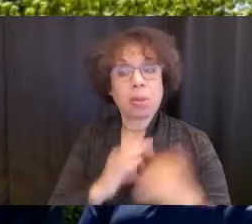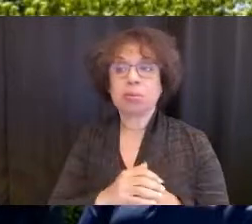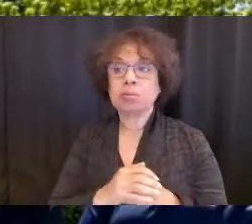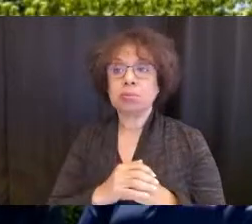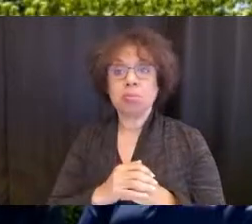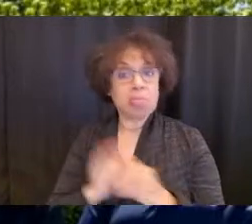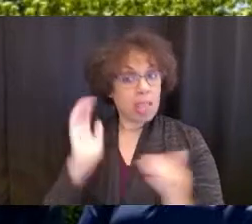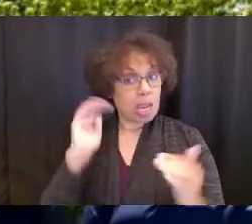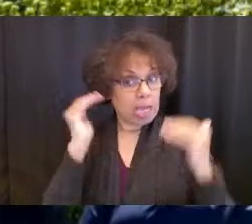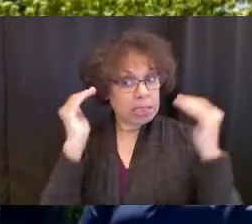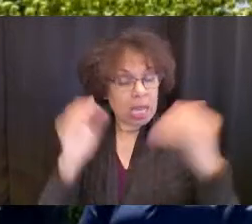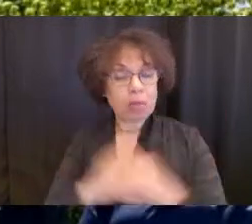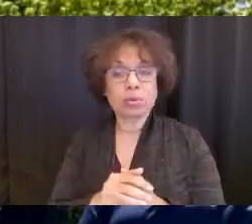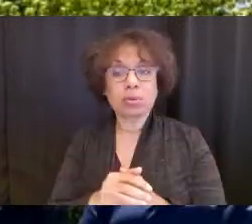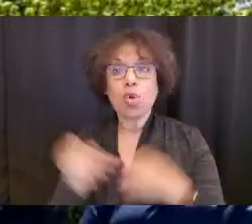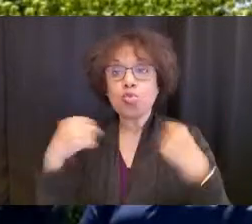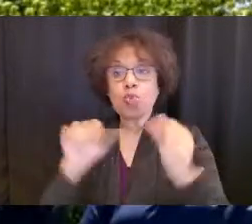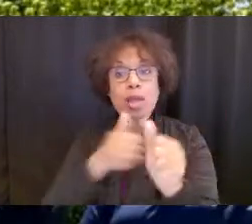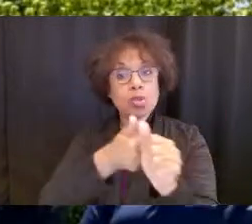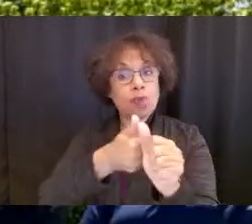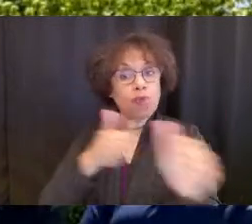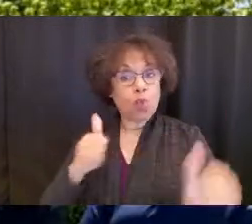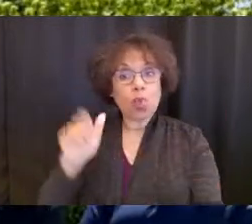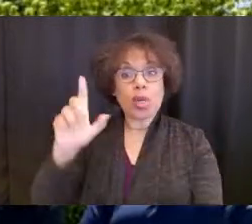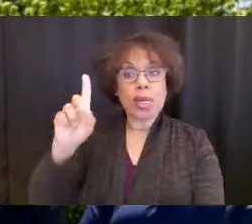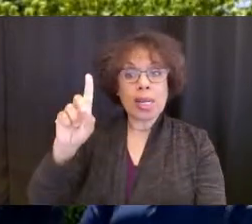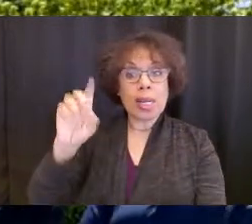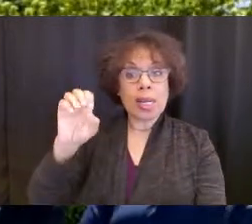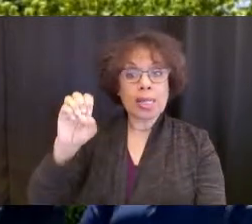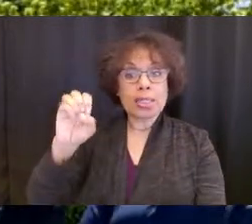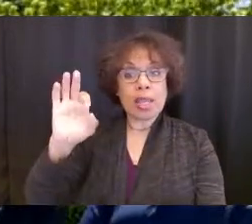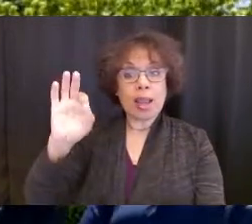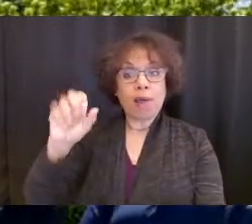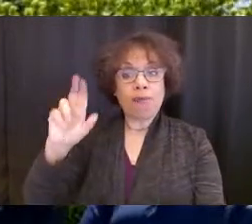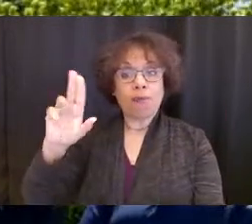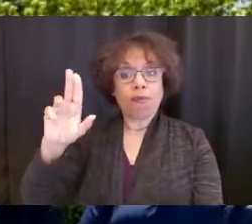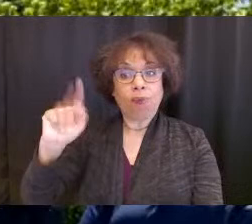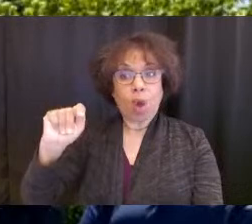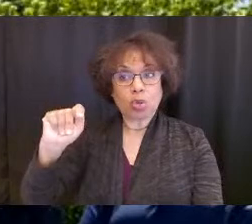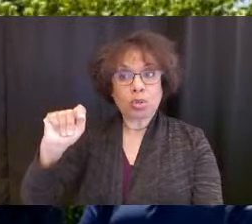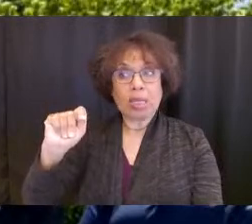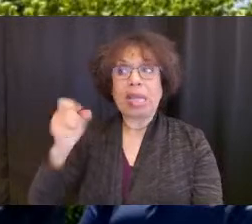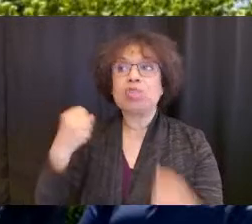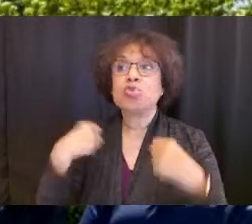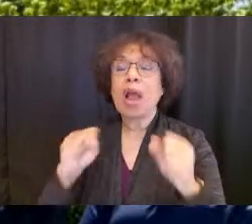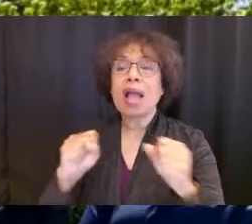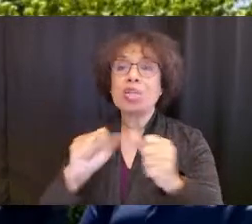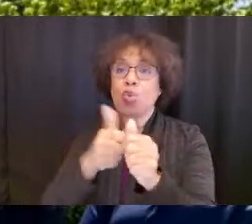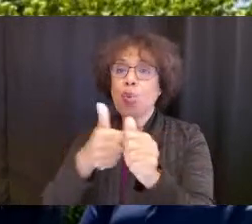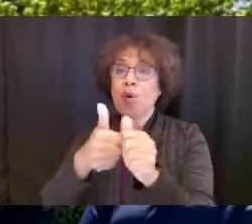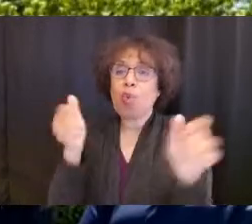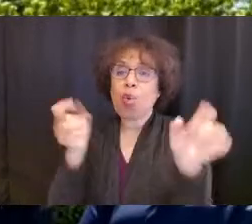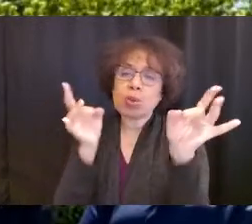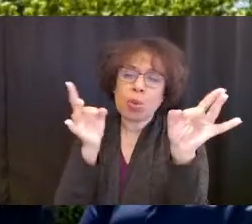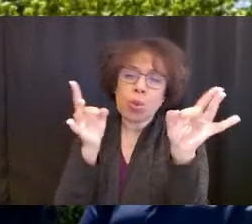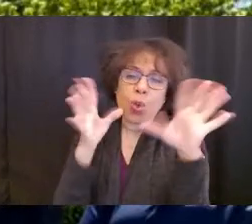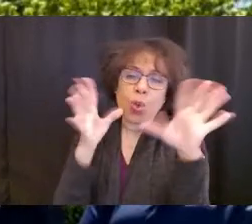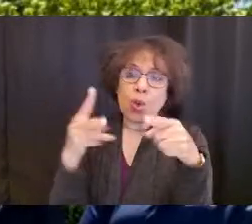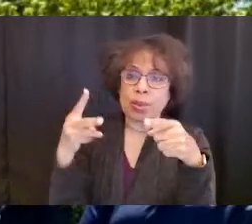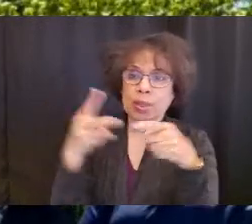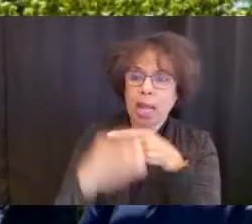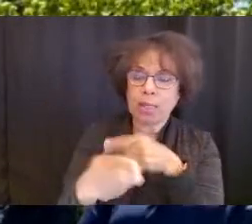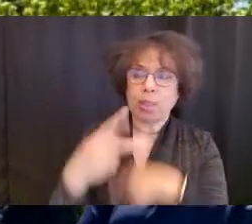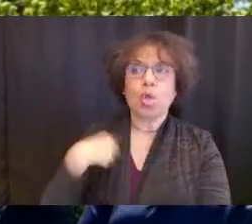are trying to avoid default and also avoid these catastrophic cuts. And so we are behind